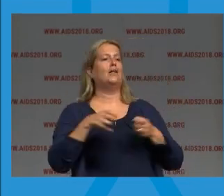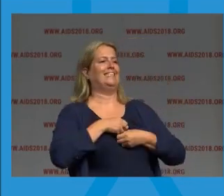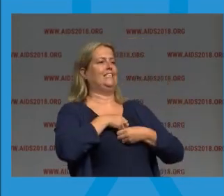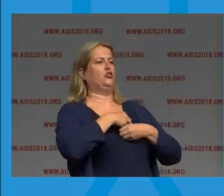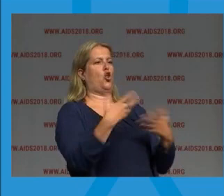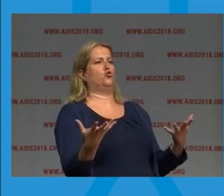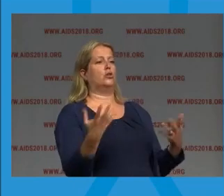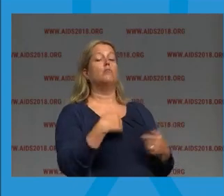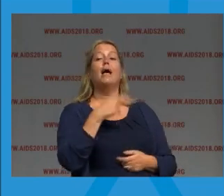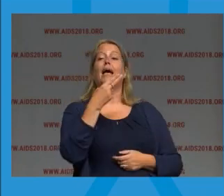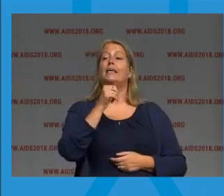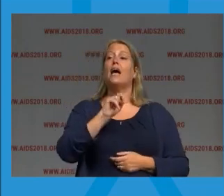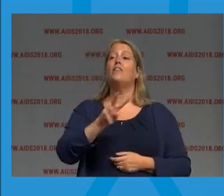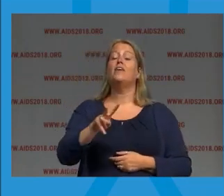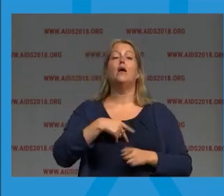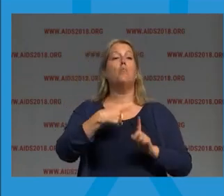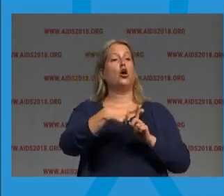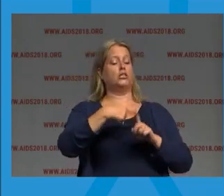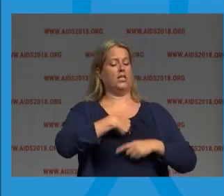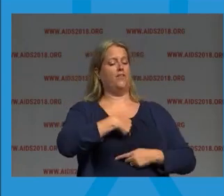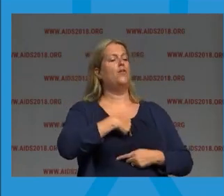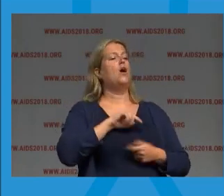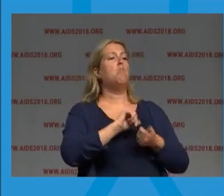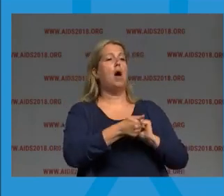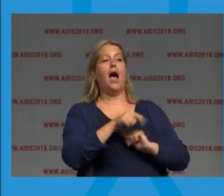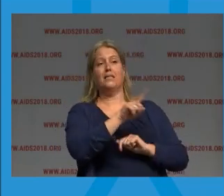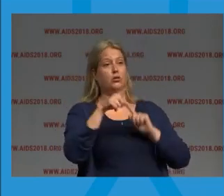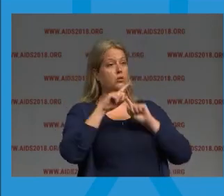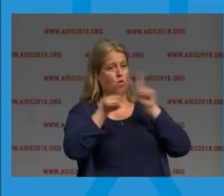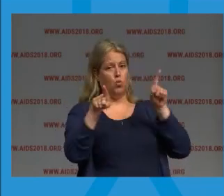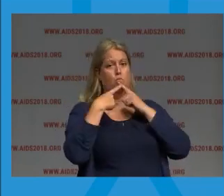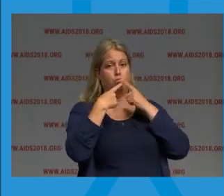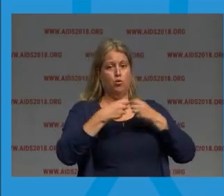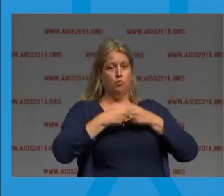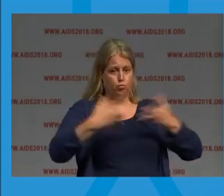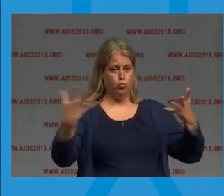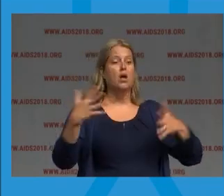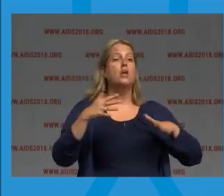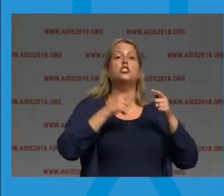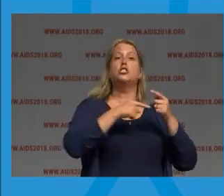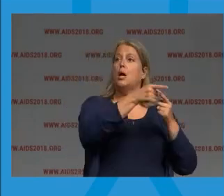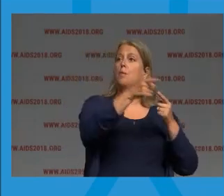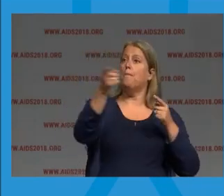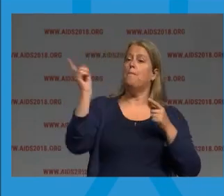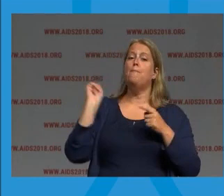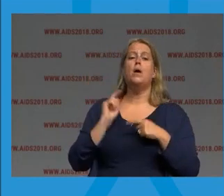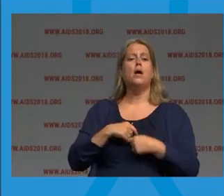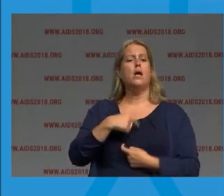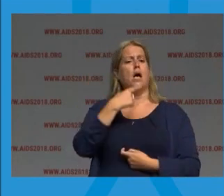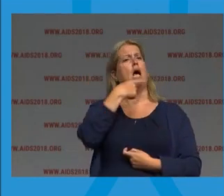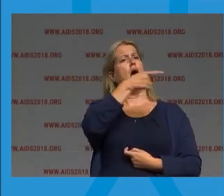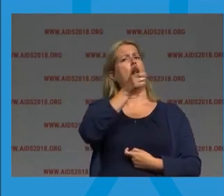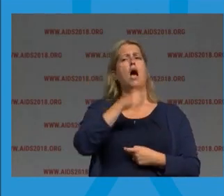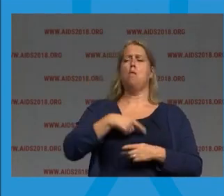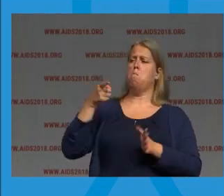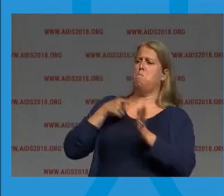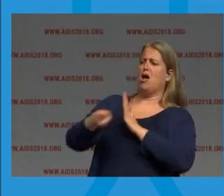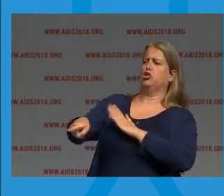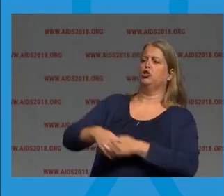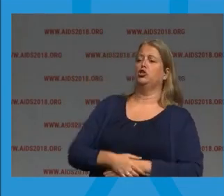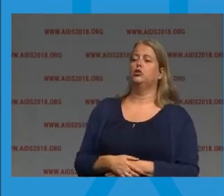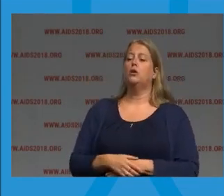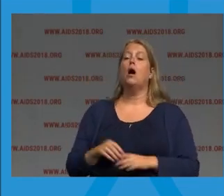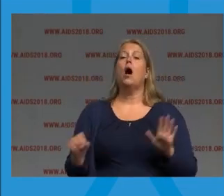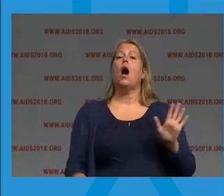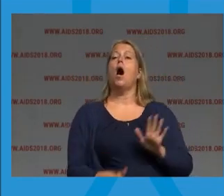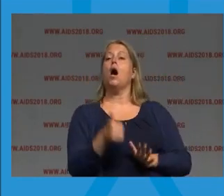HIV positive and you fail to disclose to your partner, then in certain jurisdictions, the law does punish that. In other